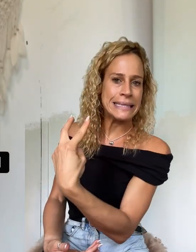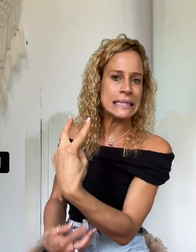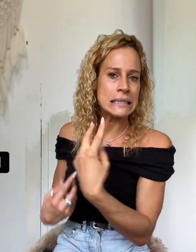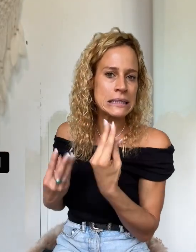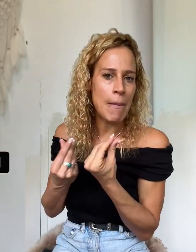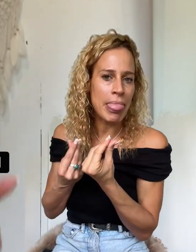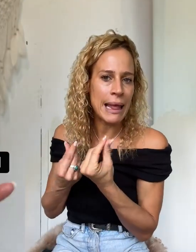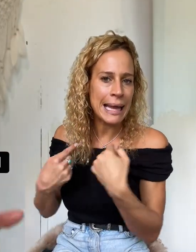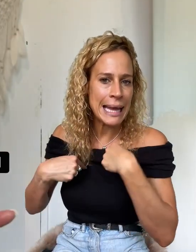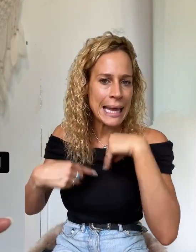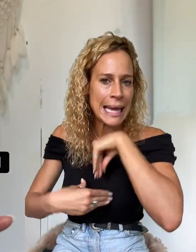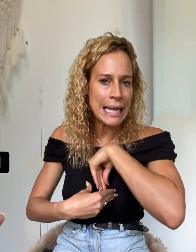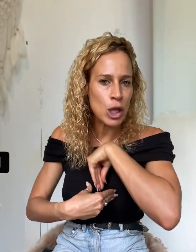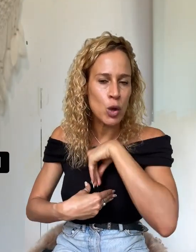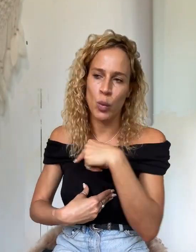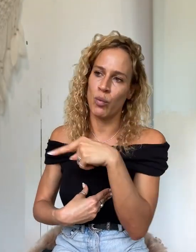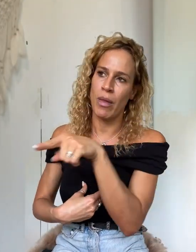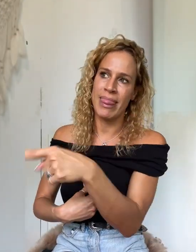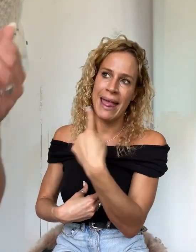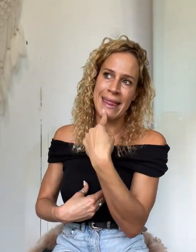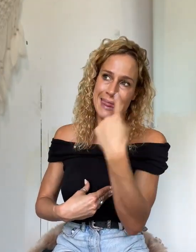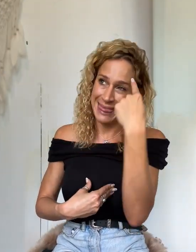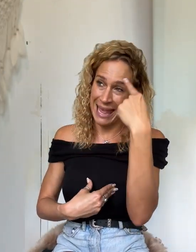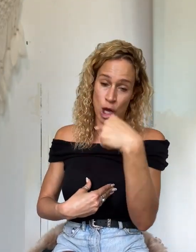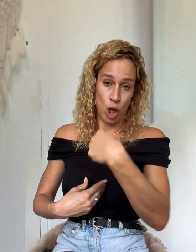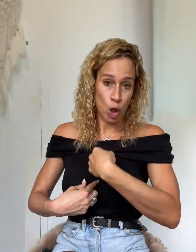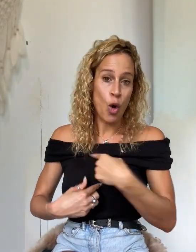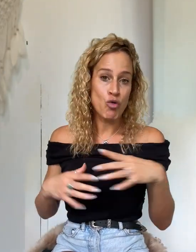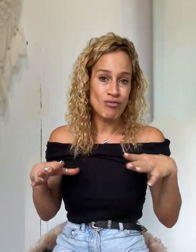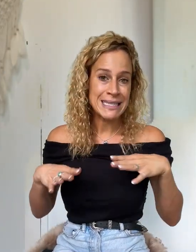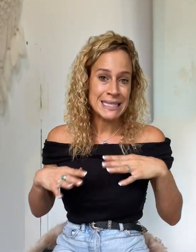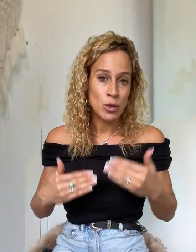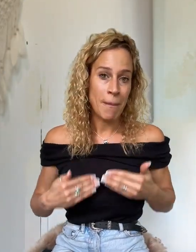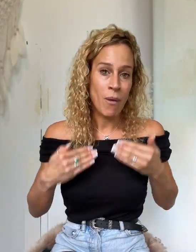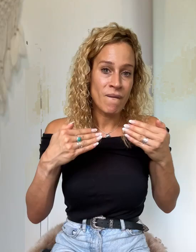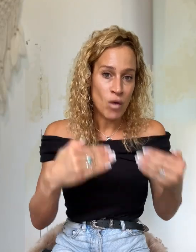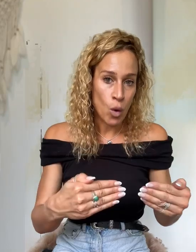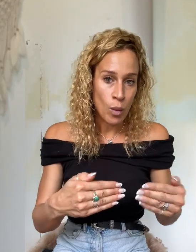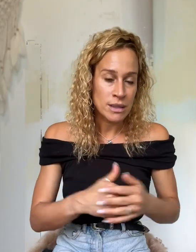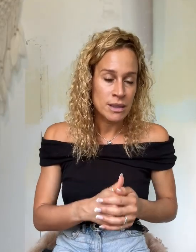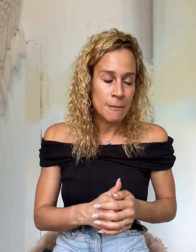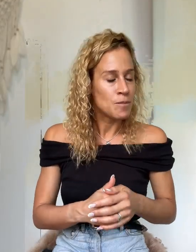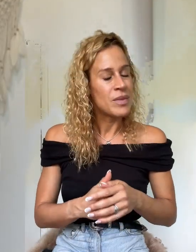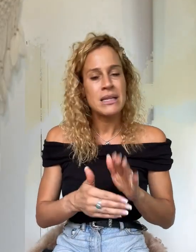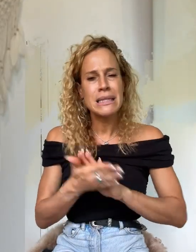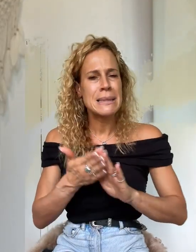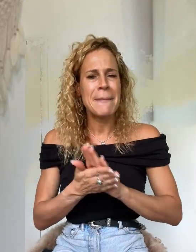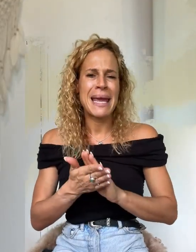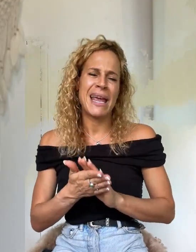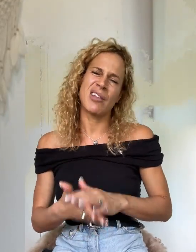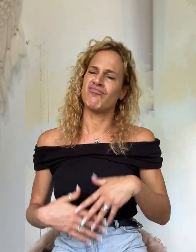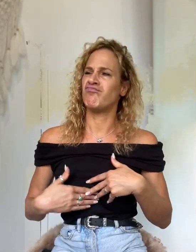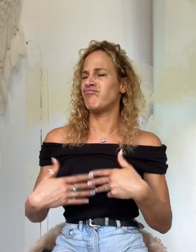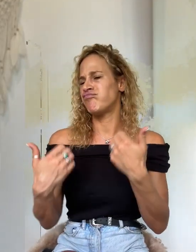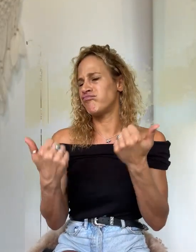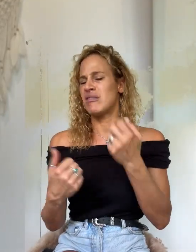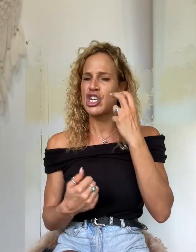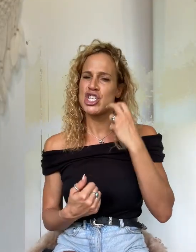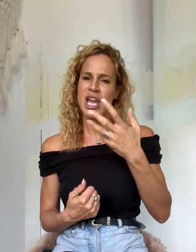has seen something in you and gone, you're ready to move forward, you are. Now, that doesn't mean you're